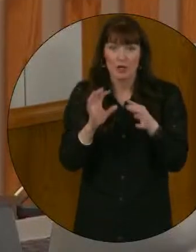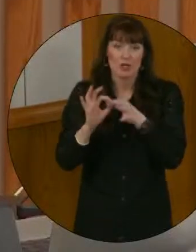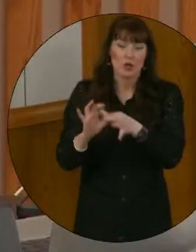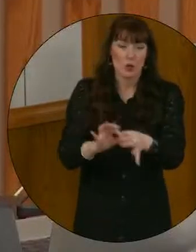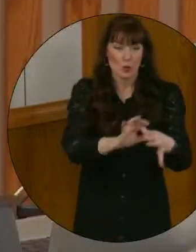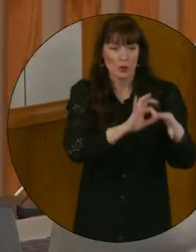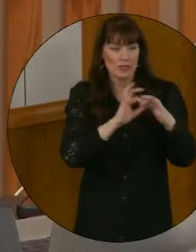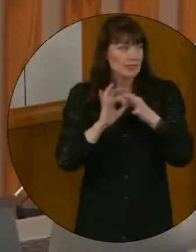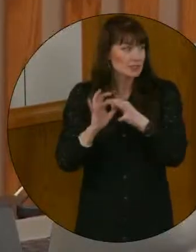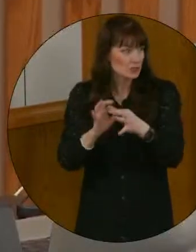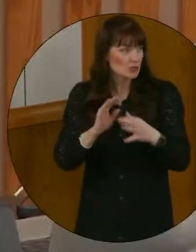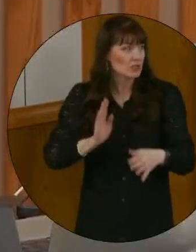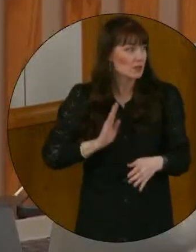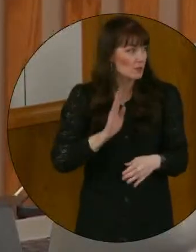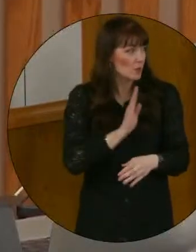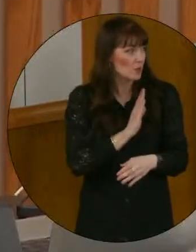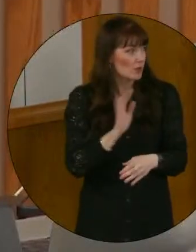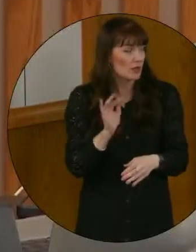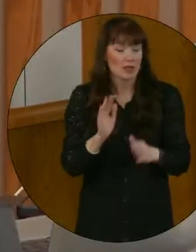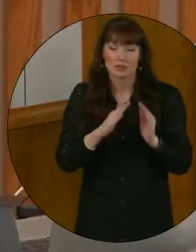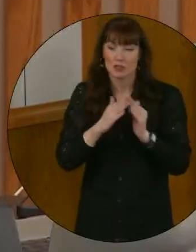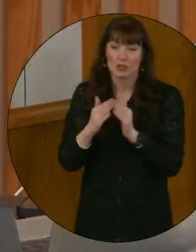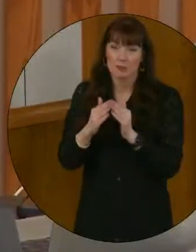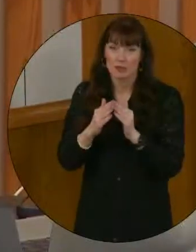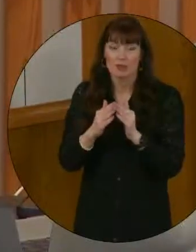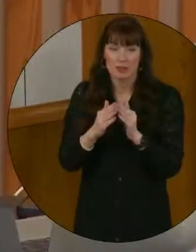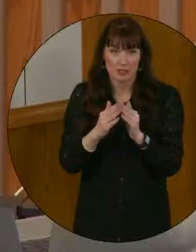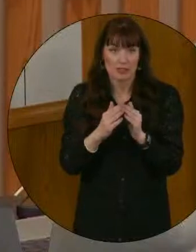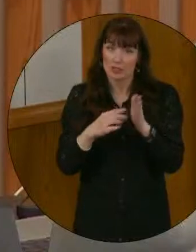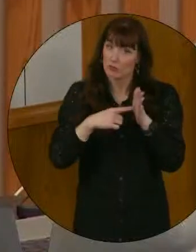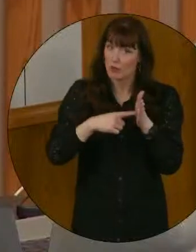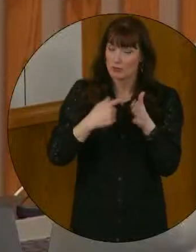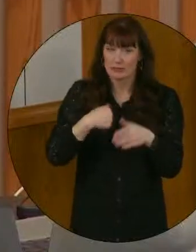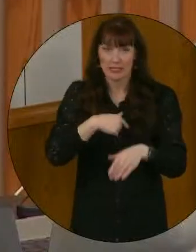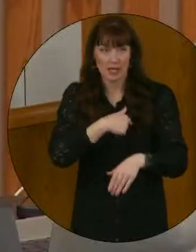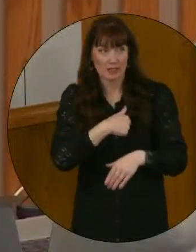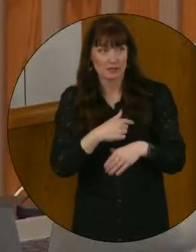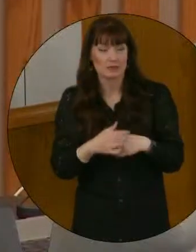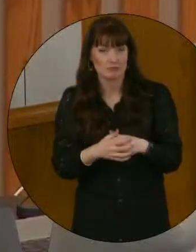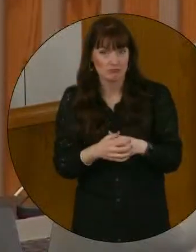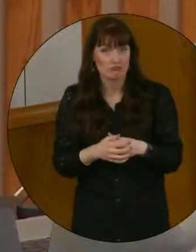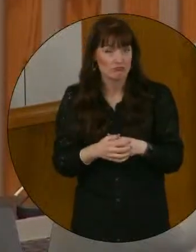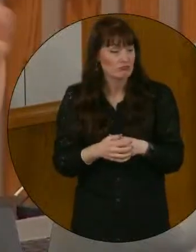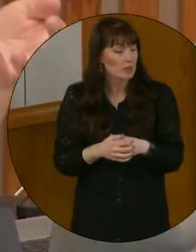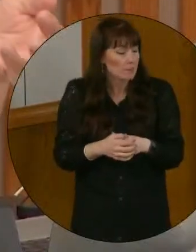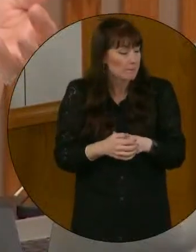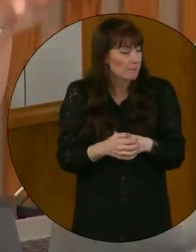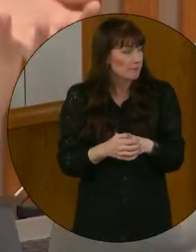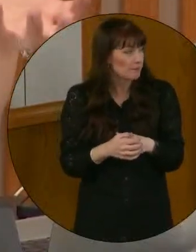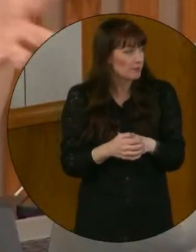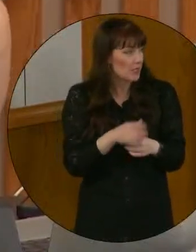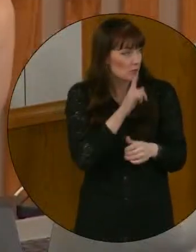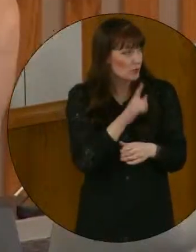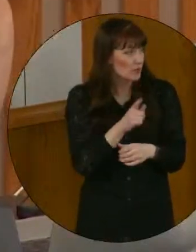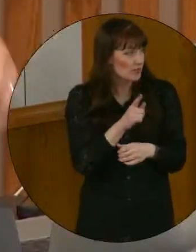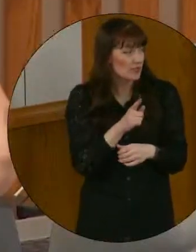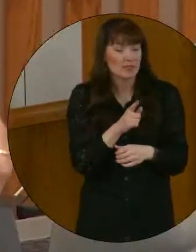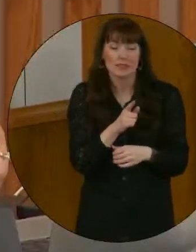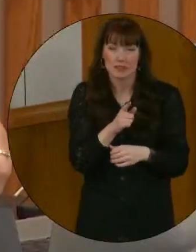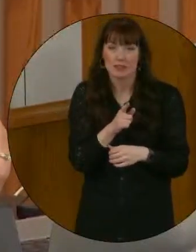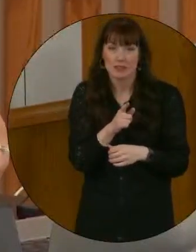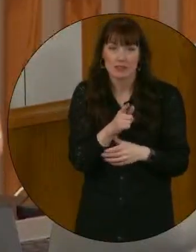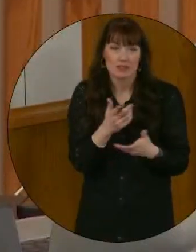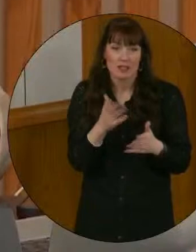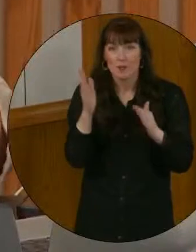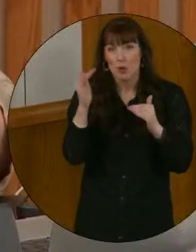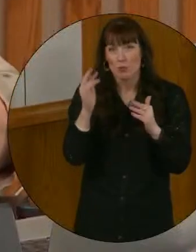in the board and community committees who represent us. And finally, along these lines,